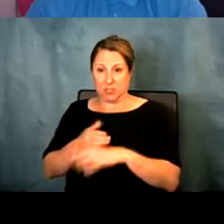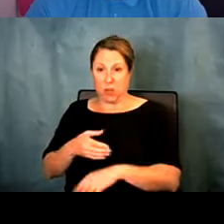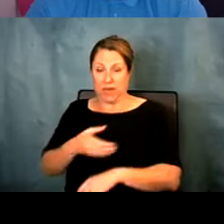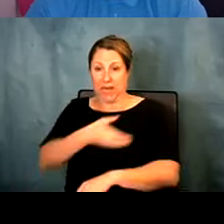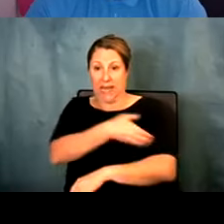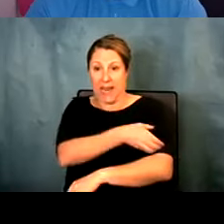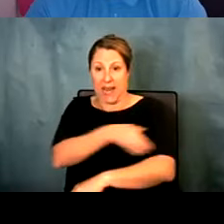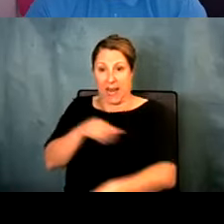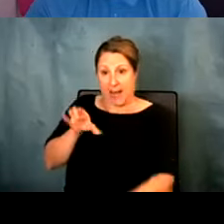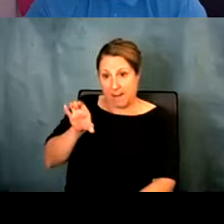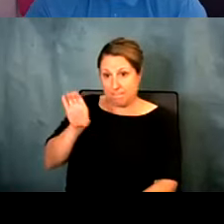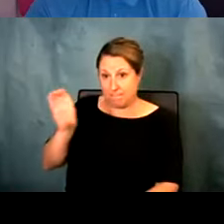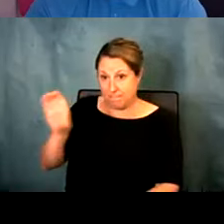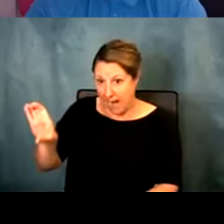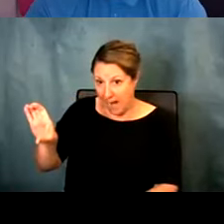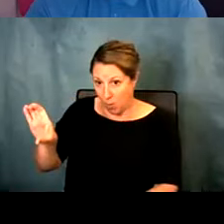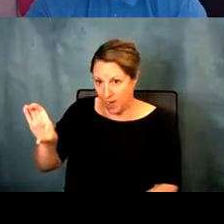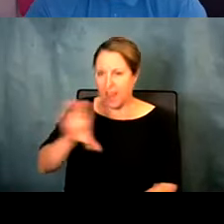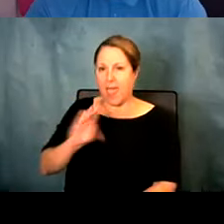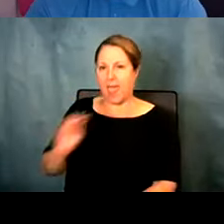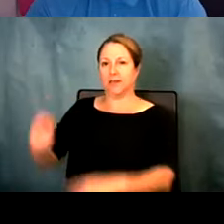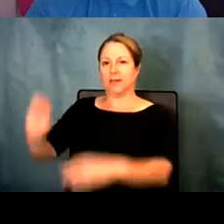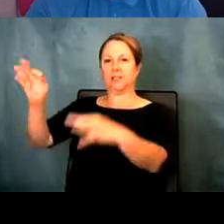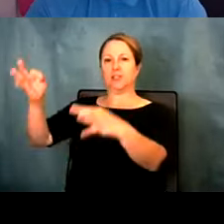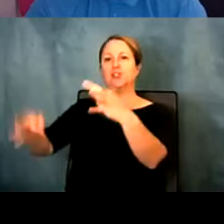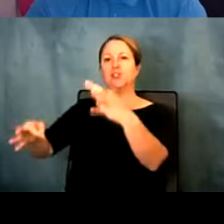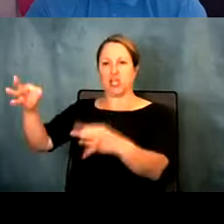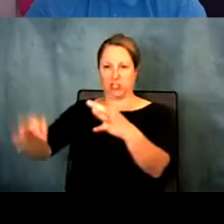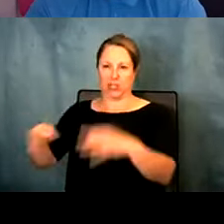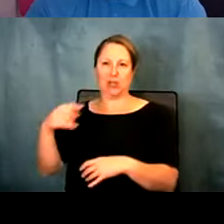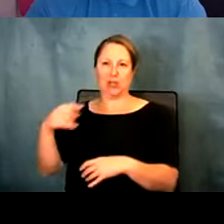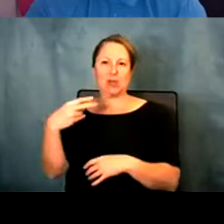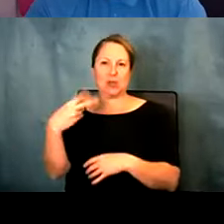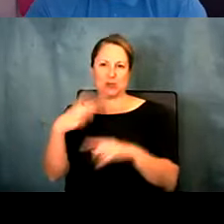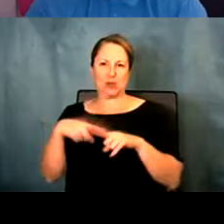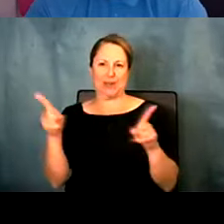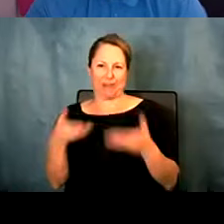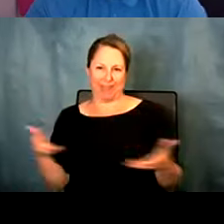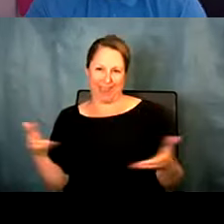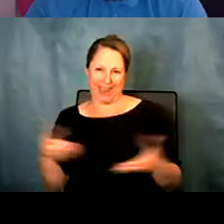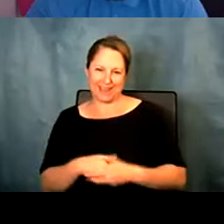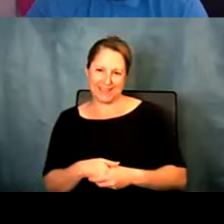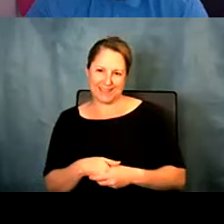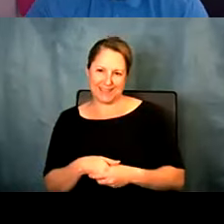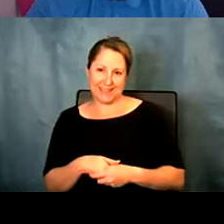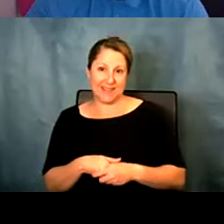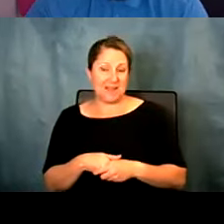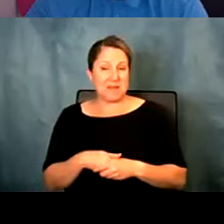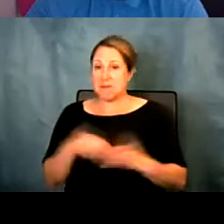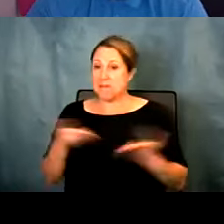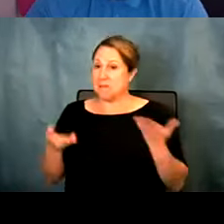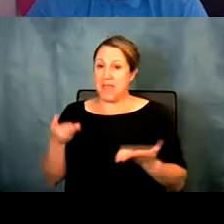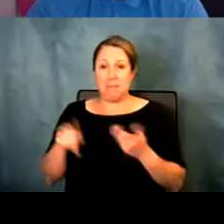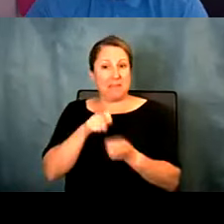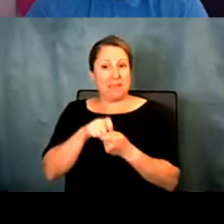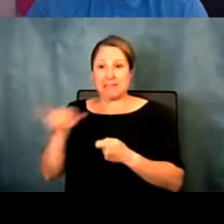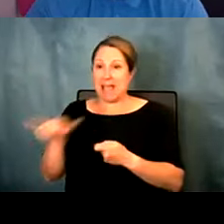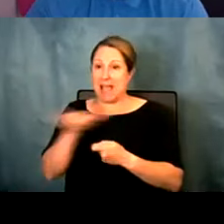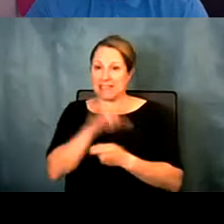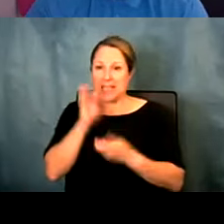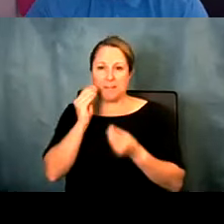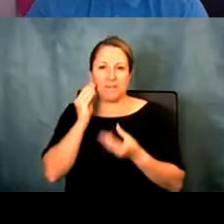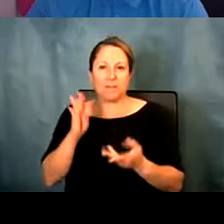and judging. And sometimes it could be the same exact information, but the